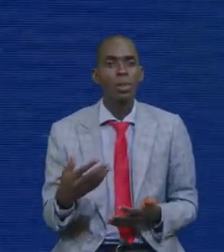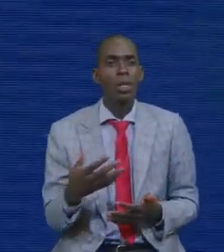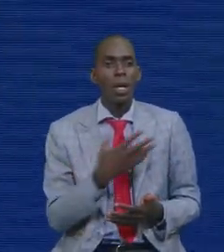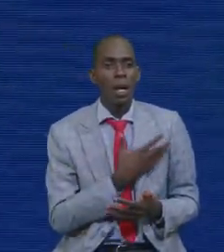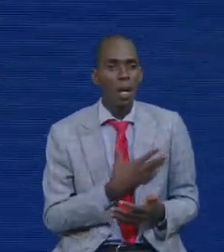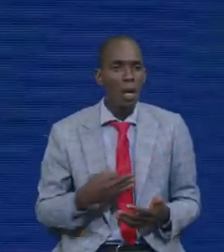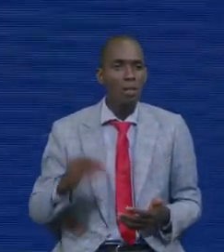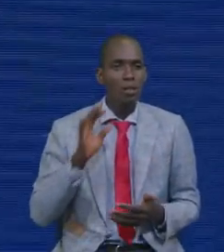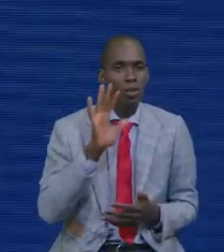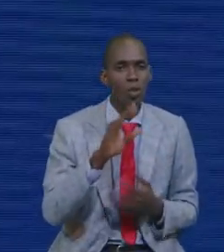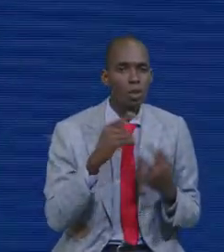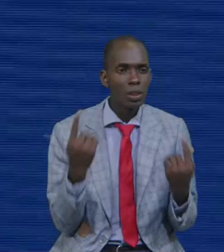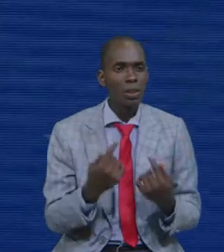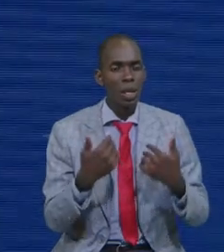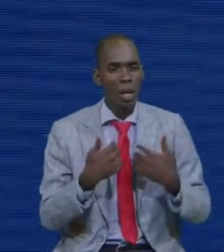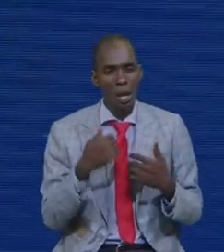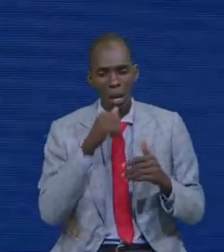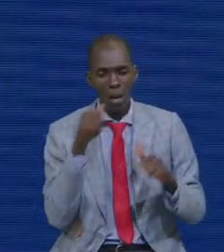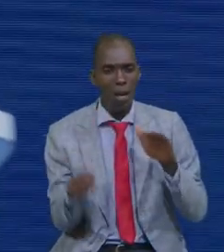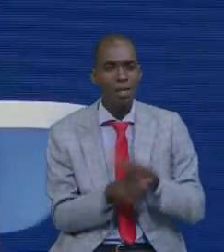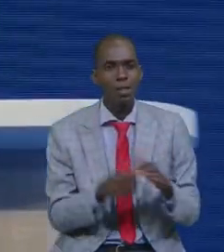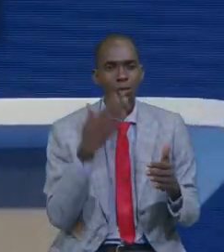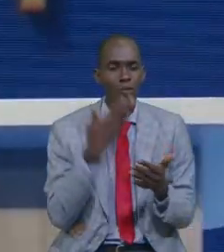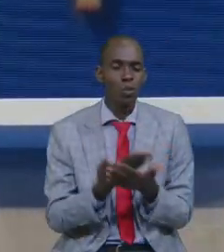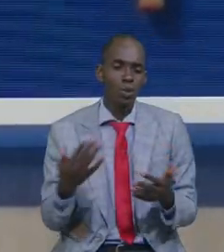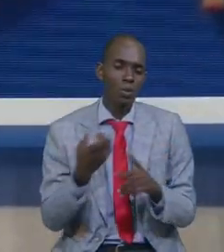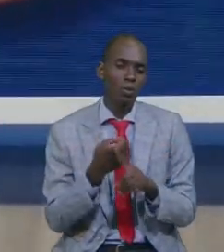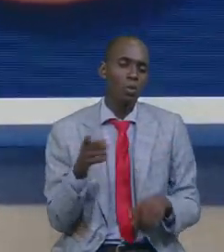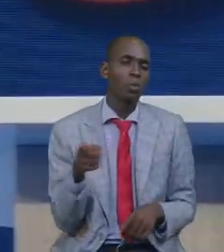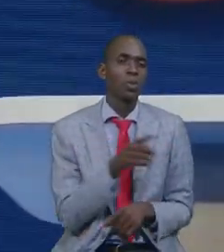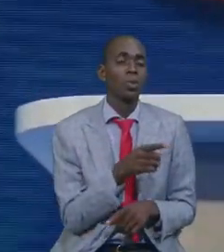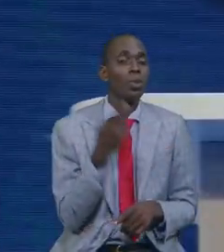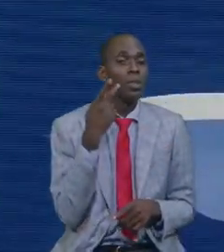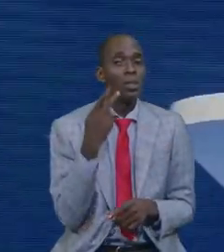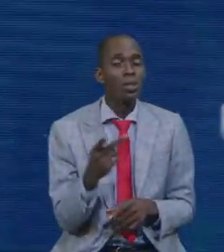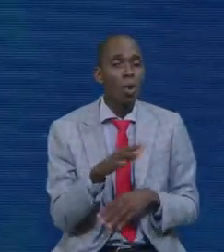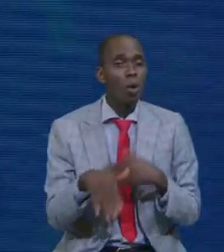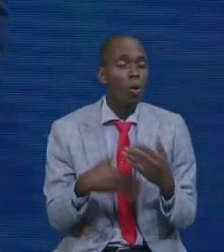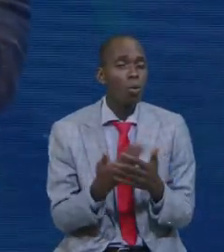good things from you. All those good things we want, you know, in our